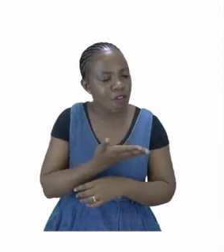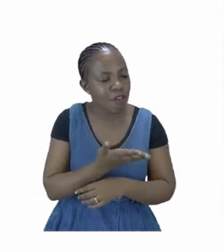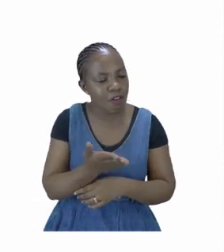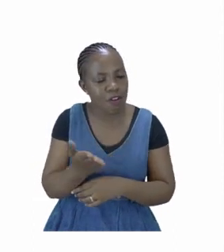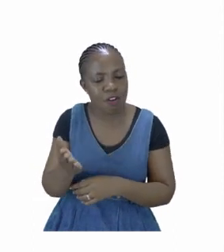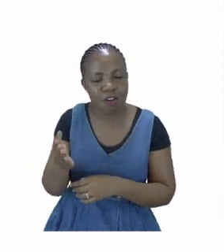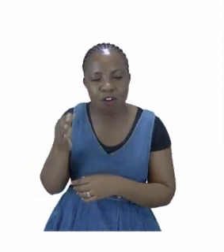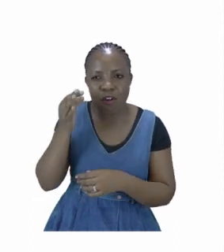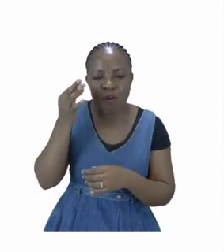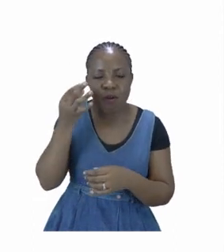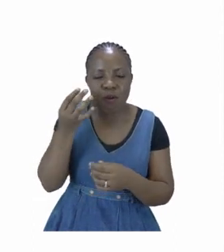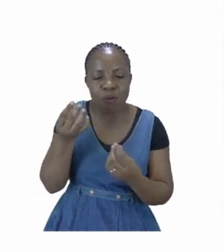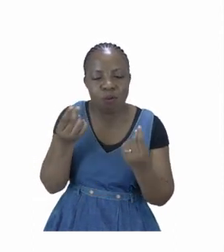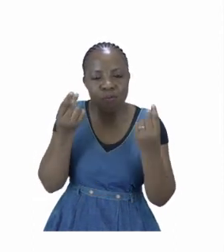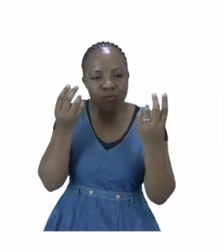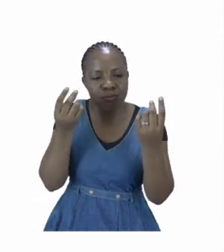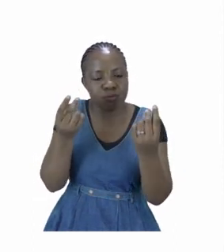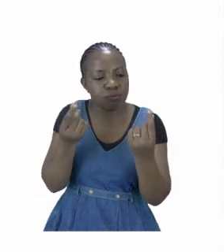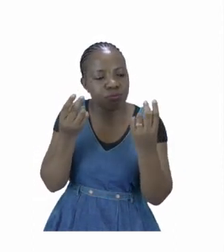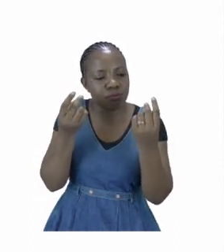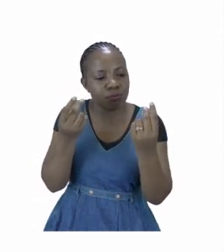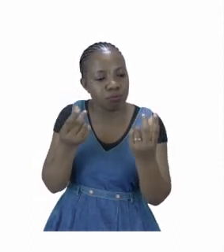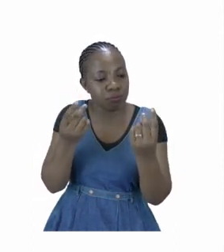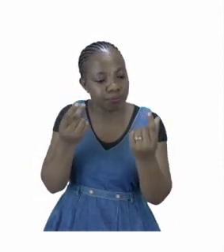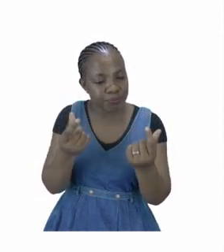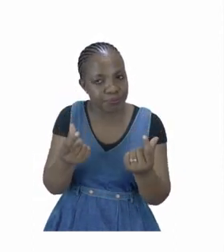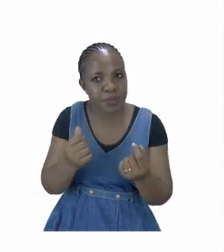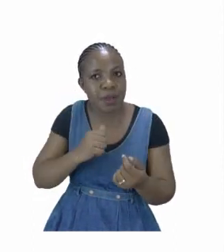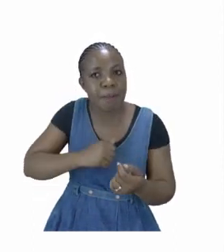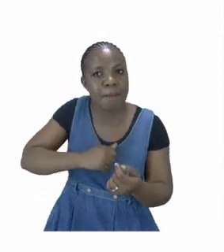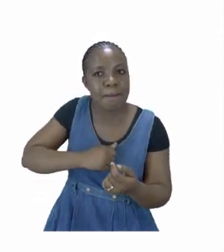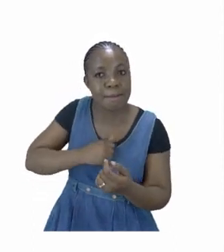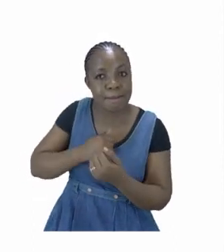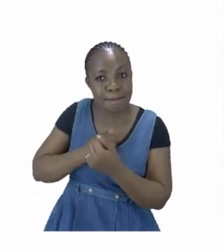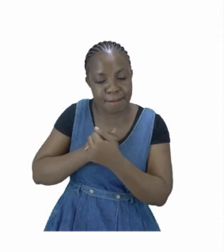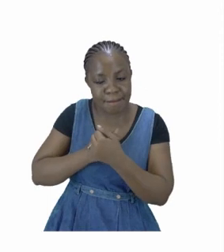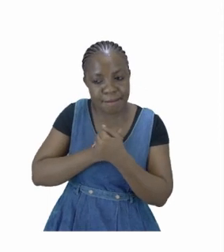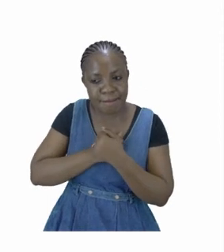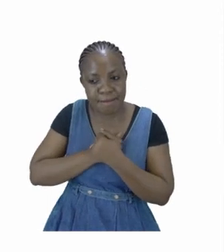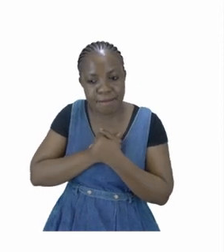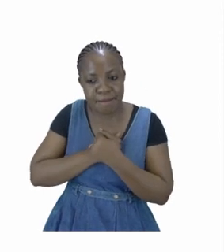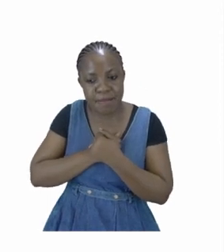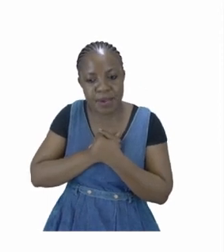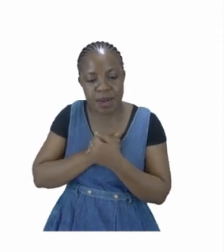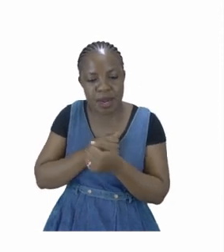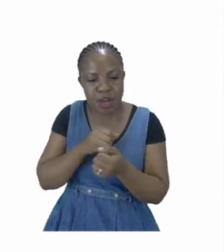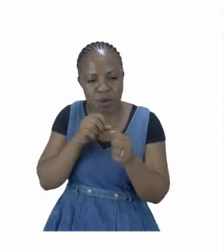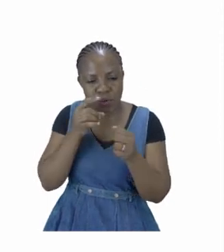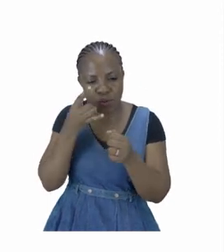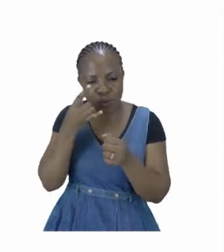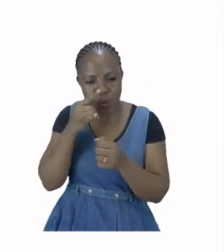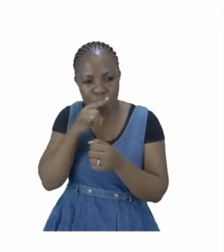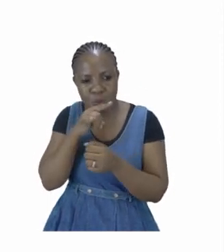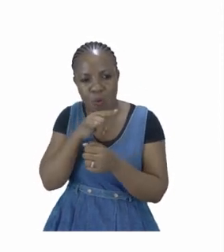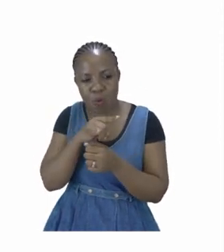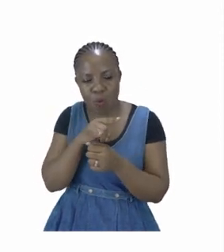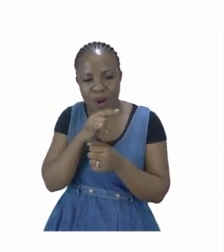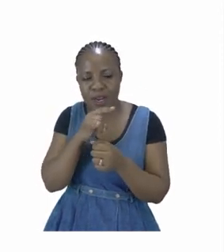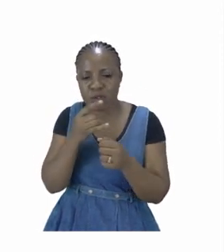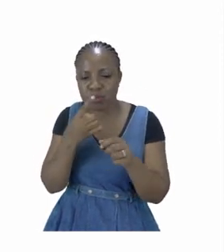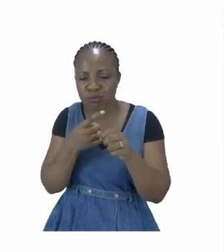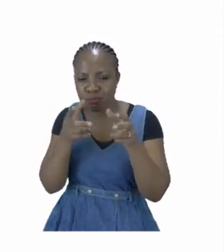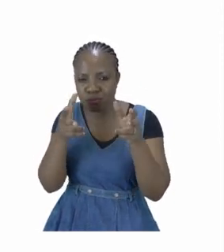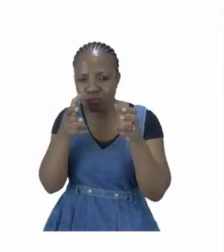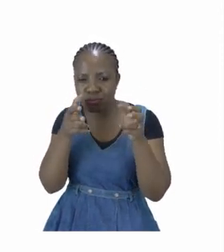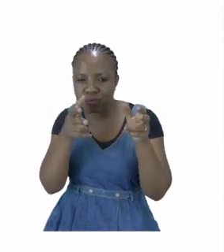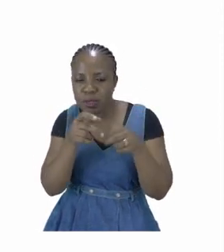watch TikToks and listen to iTunes. I go to school by